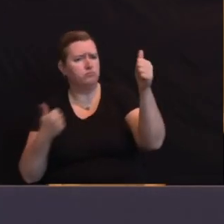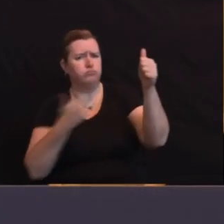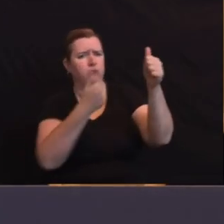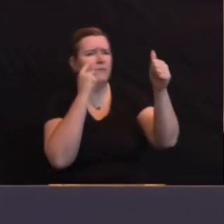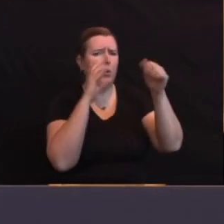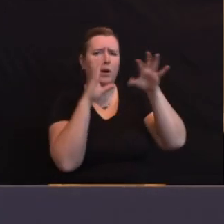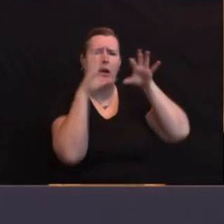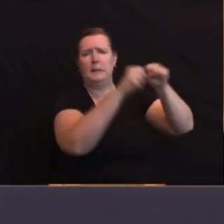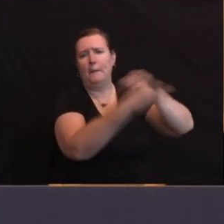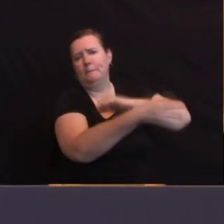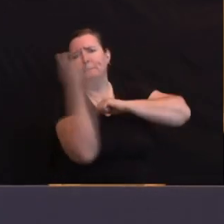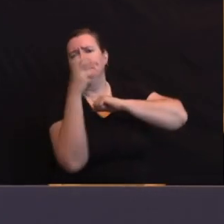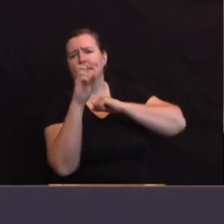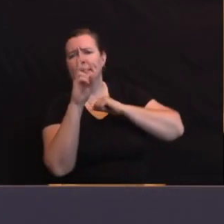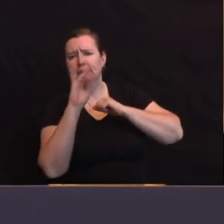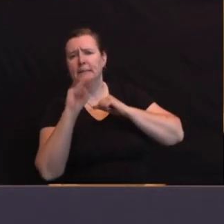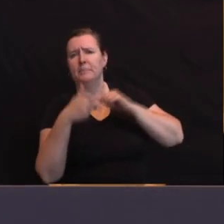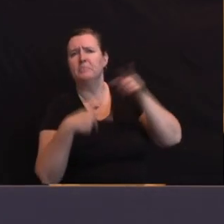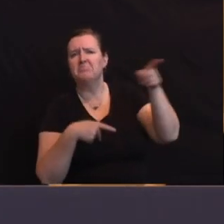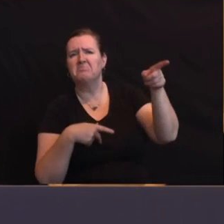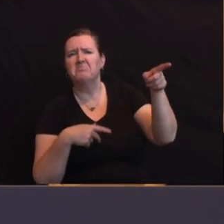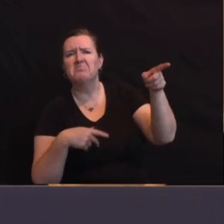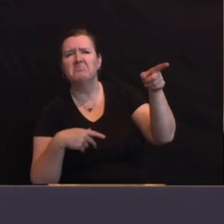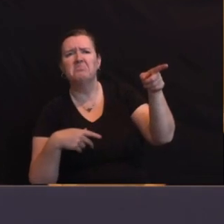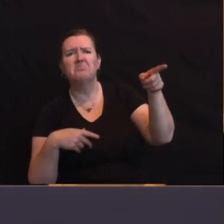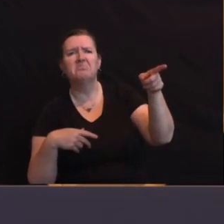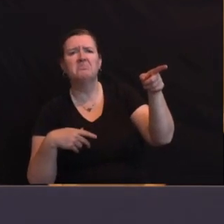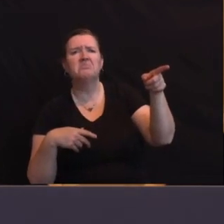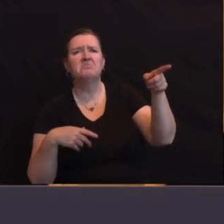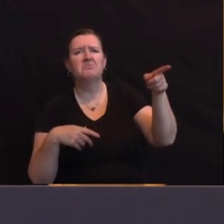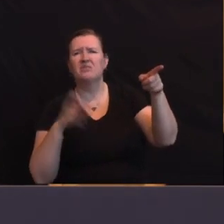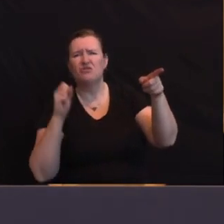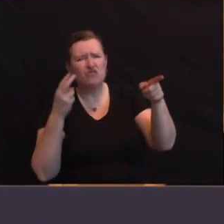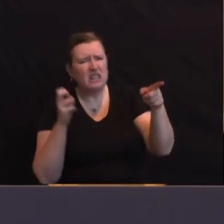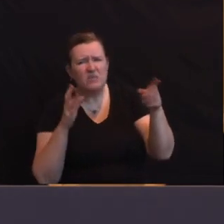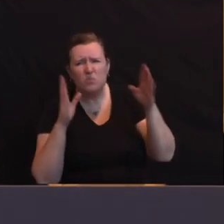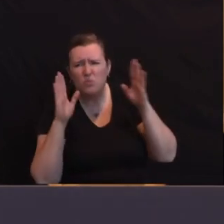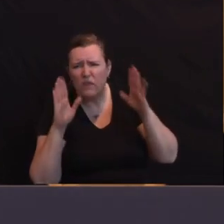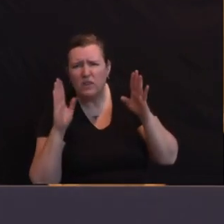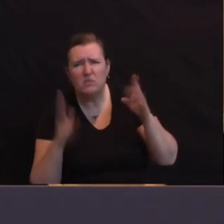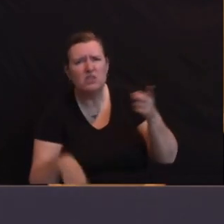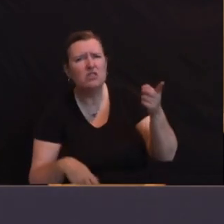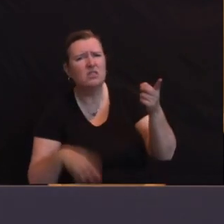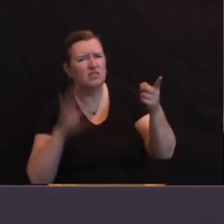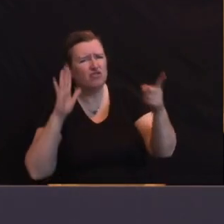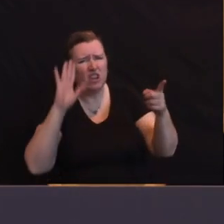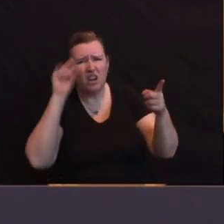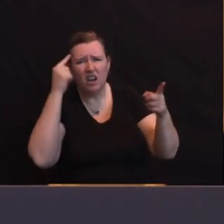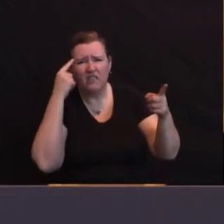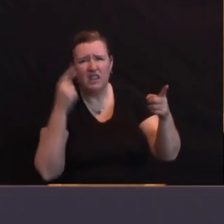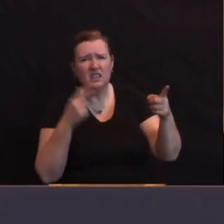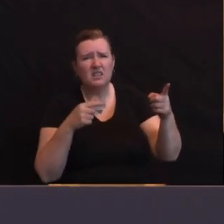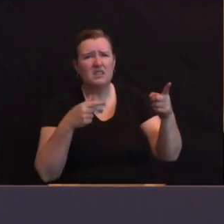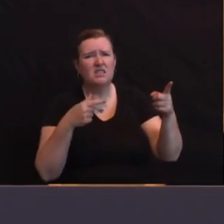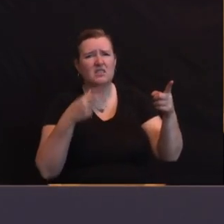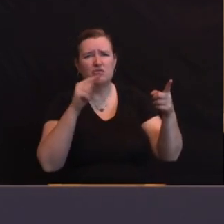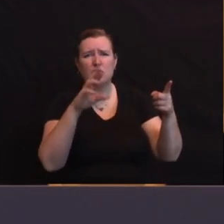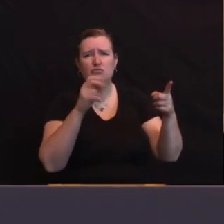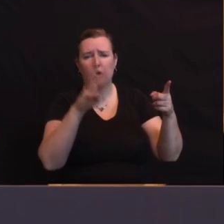that have been targeted. So I want to just say she's a great person. I know her very well. She's also a great governor. This is completely